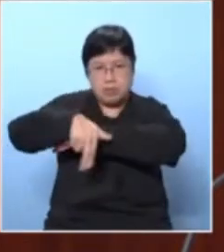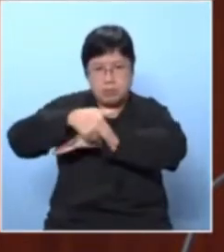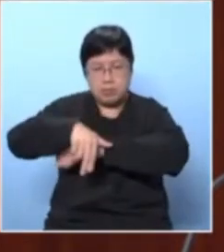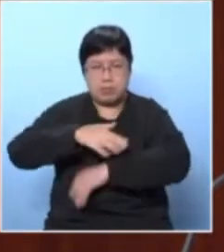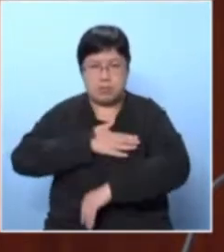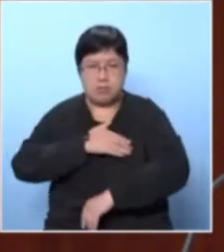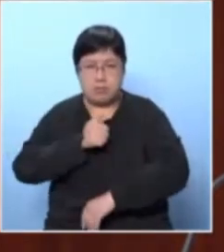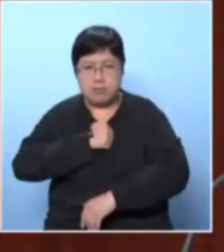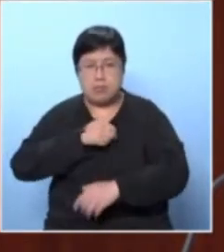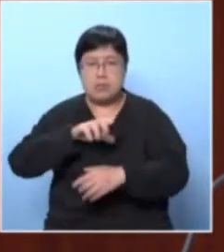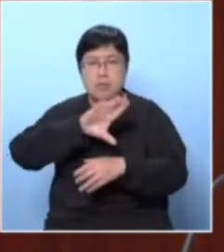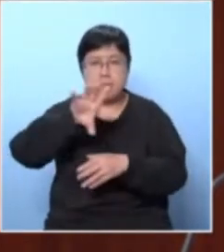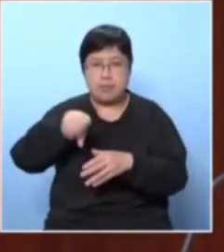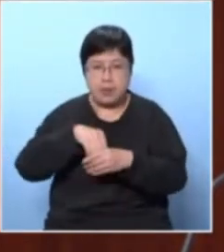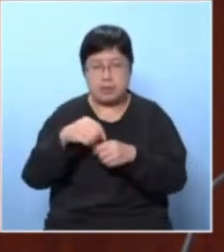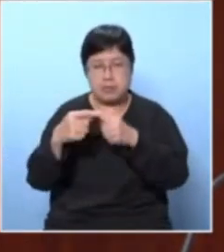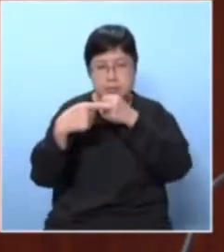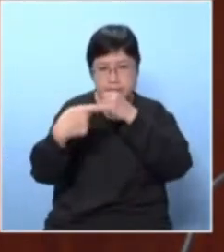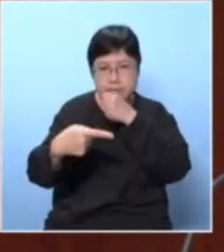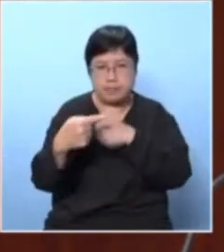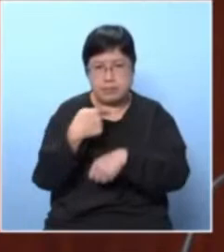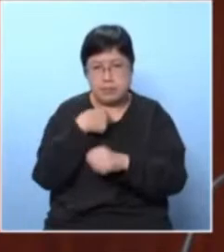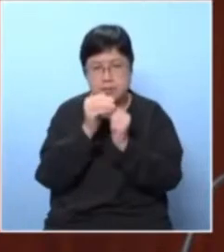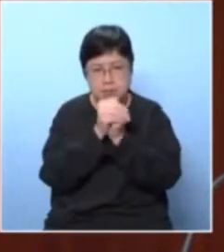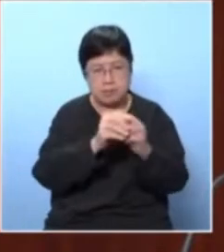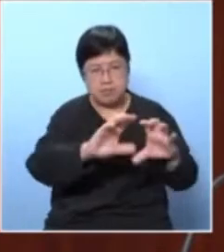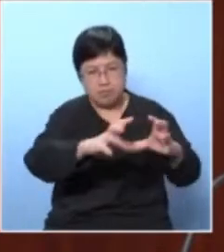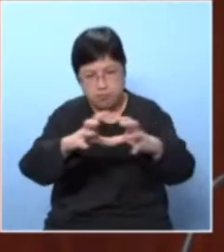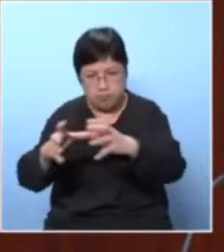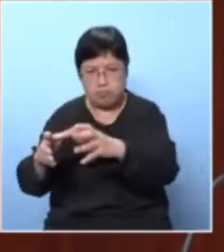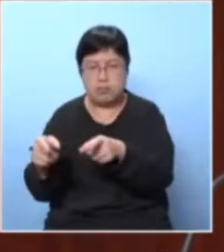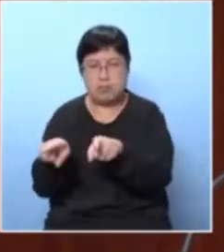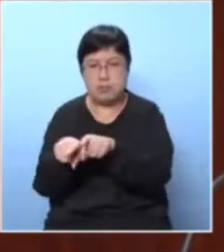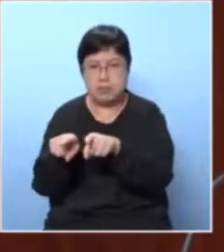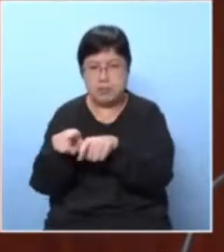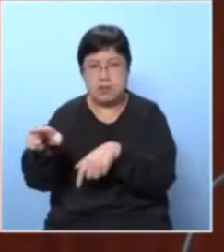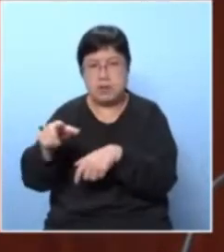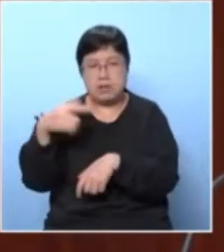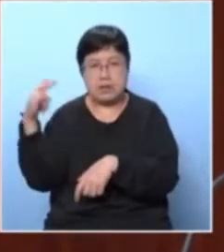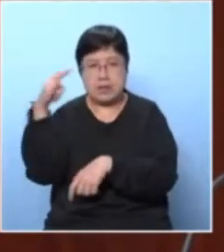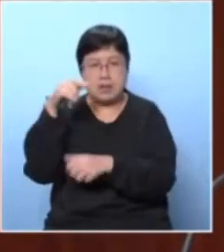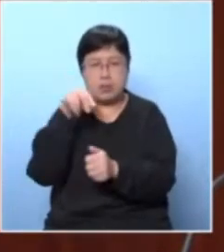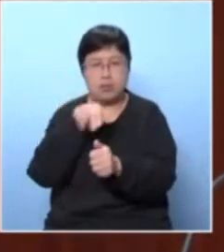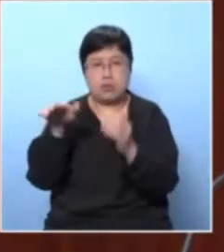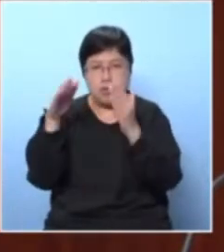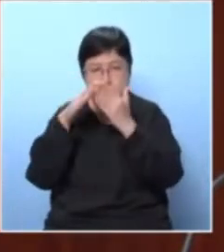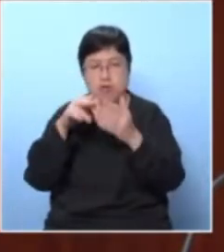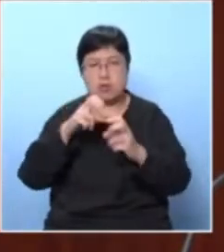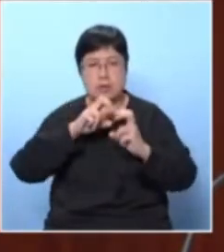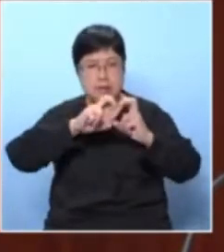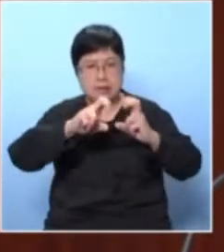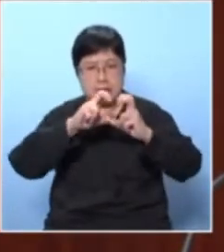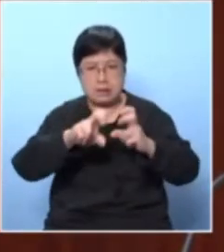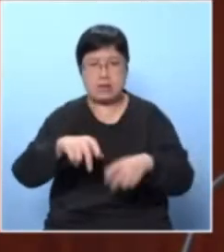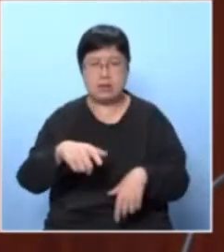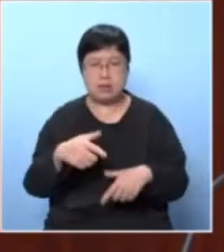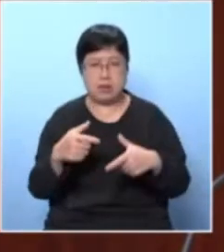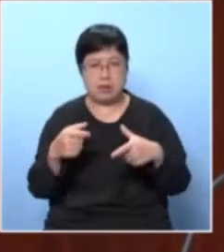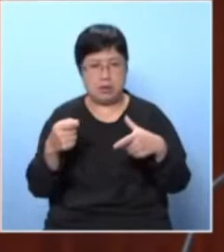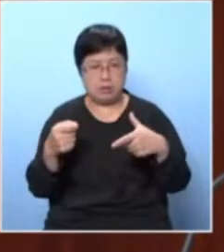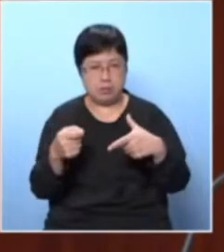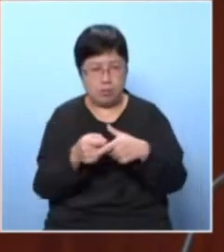as follows. 1. Requesting departments and public bodies concerned, such as the Airport Authority Hong